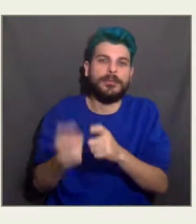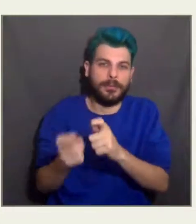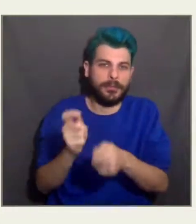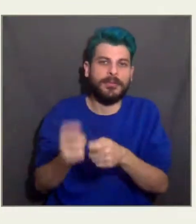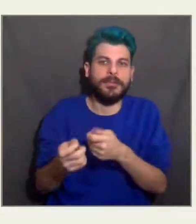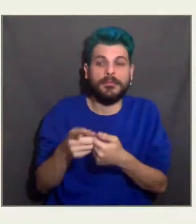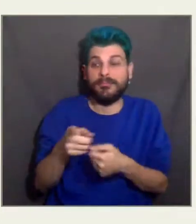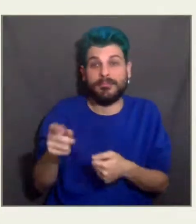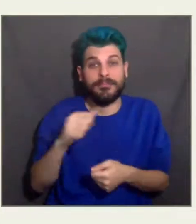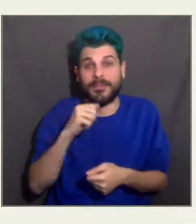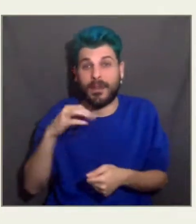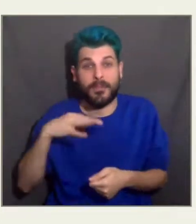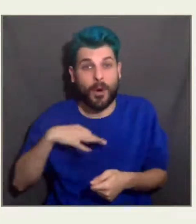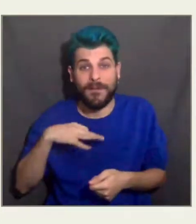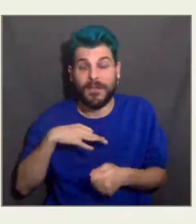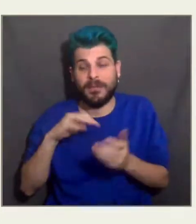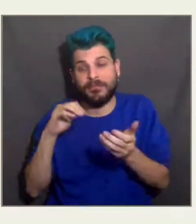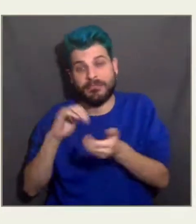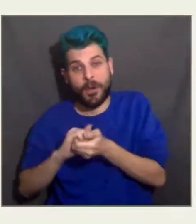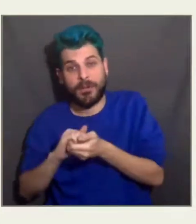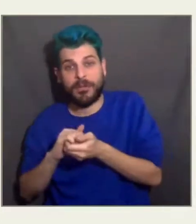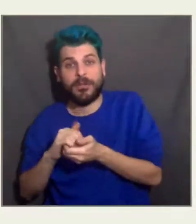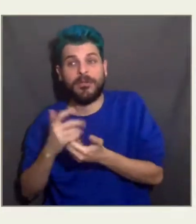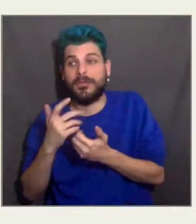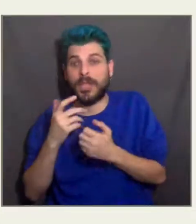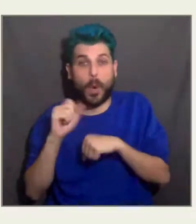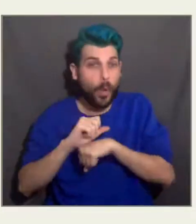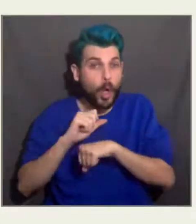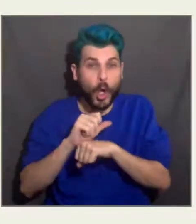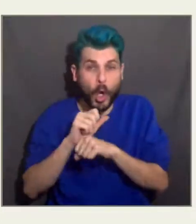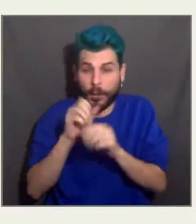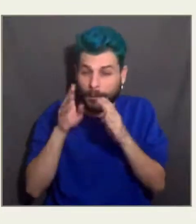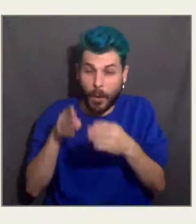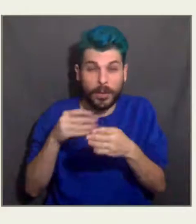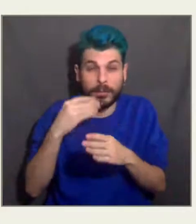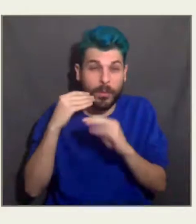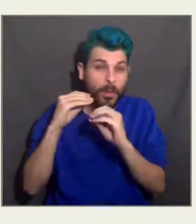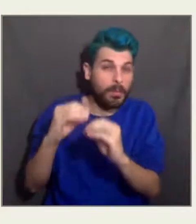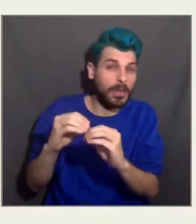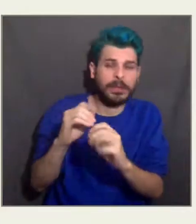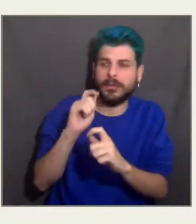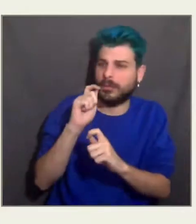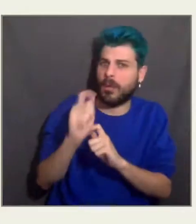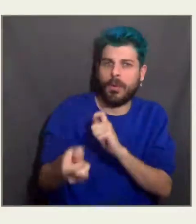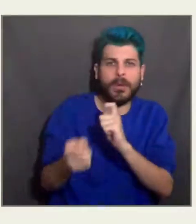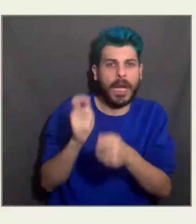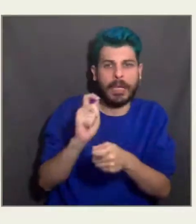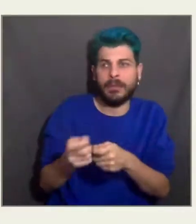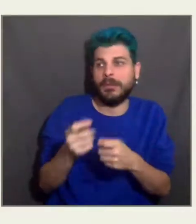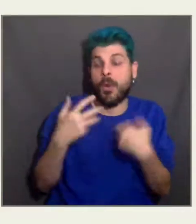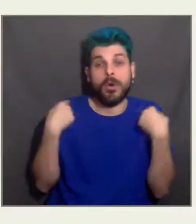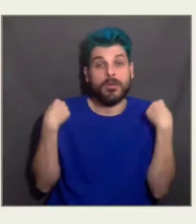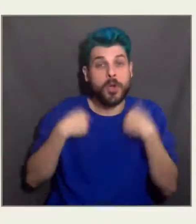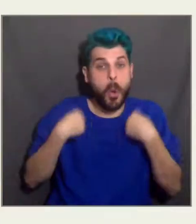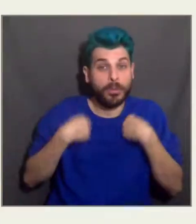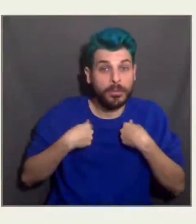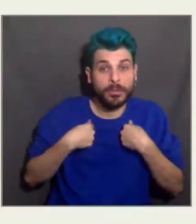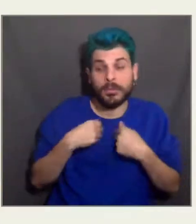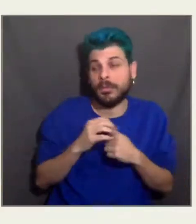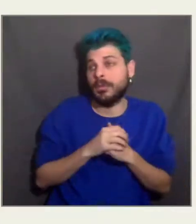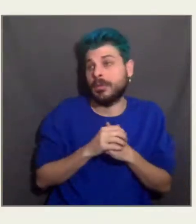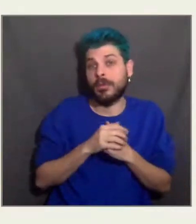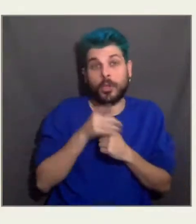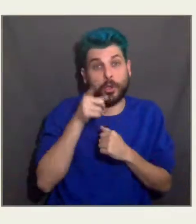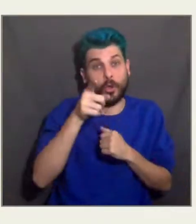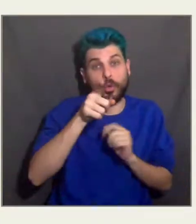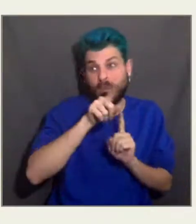with our homeless measure, to make the donations of coats or go to a shelter. I've signed